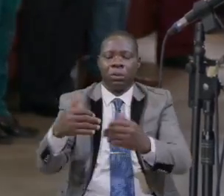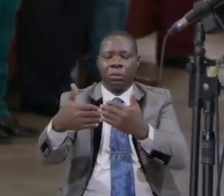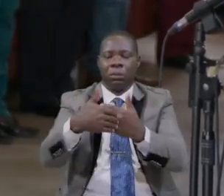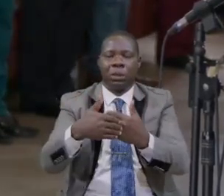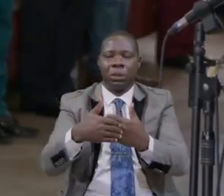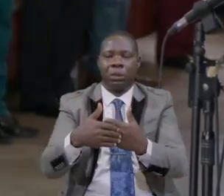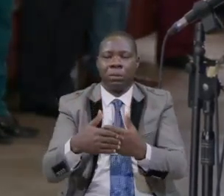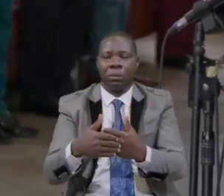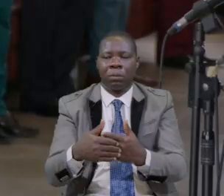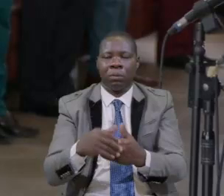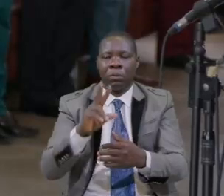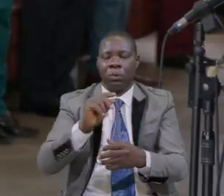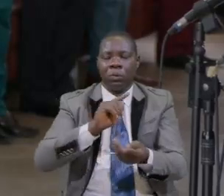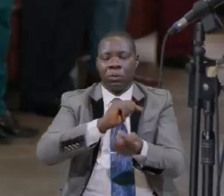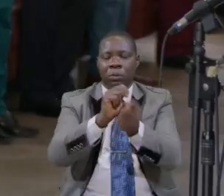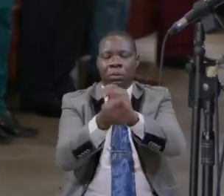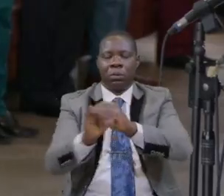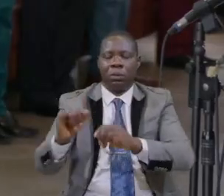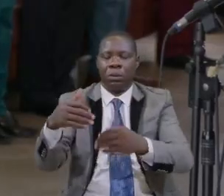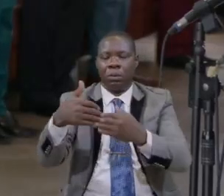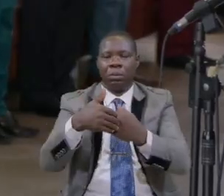not turning back.